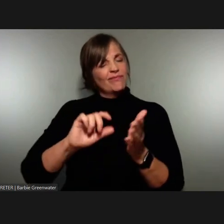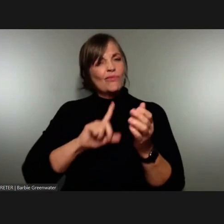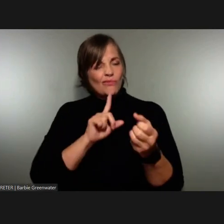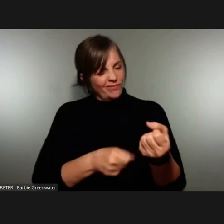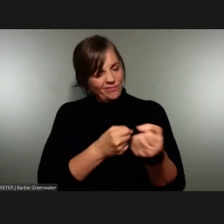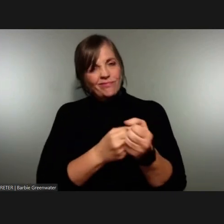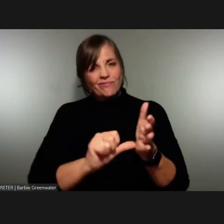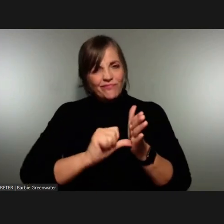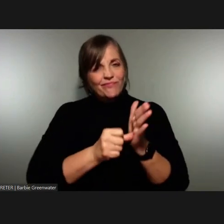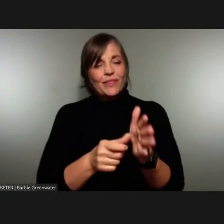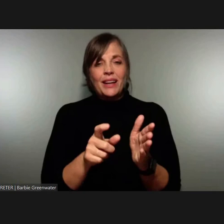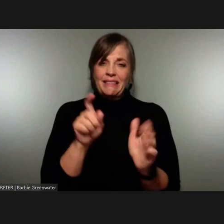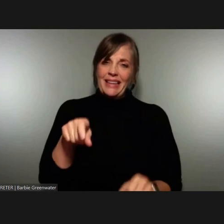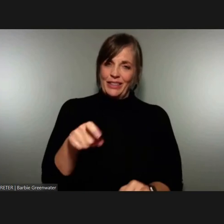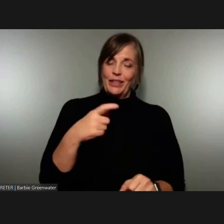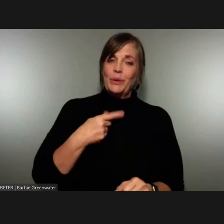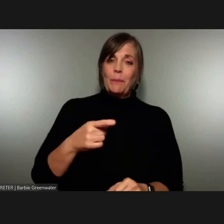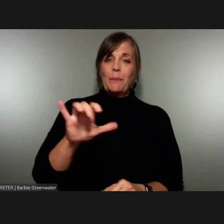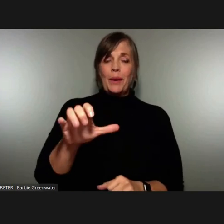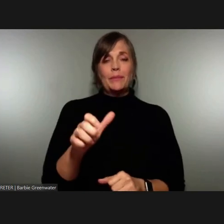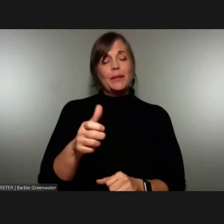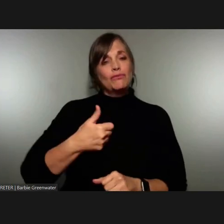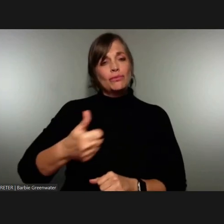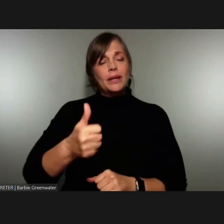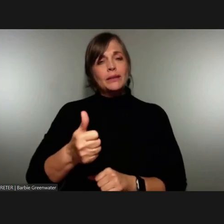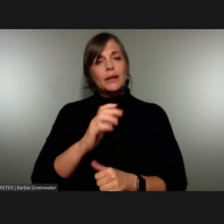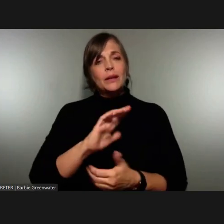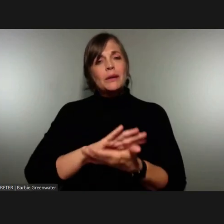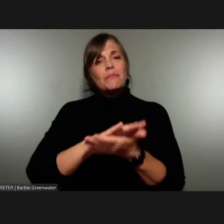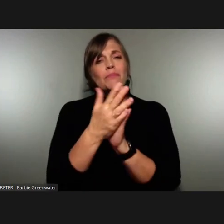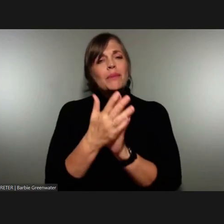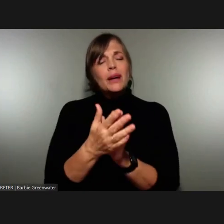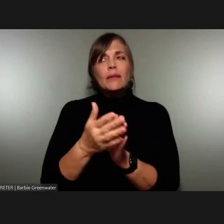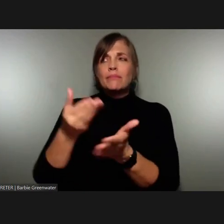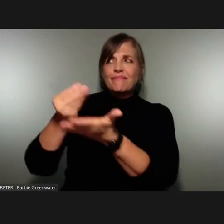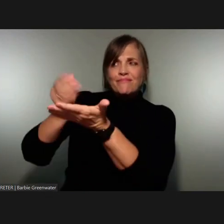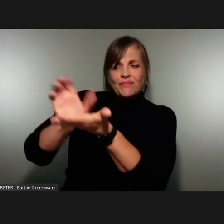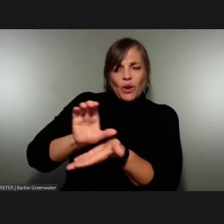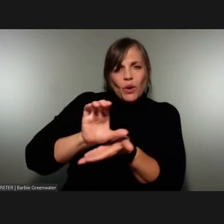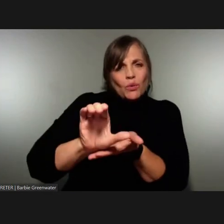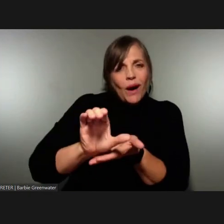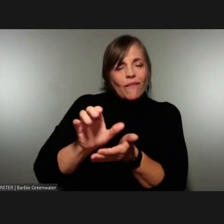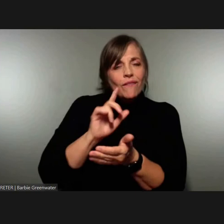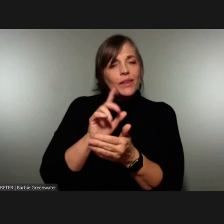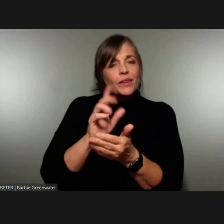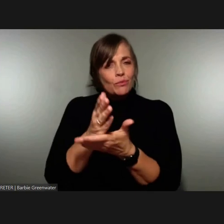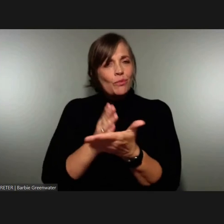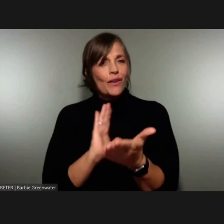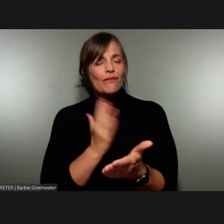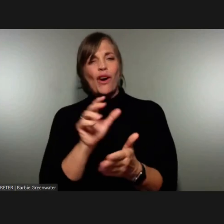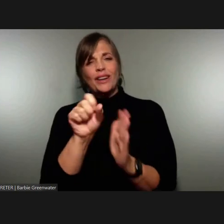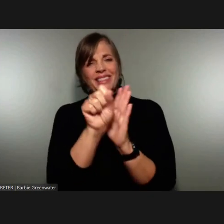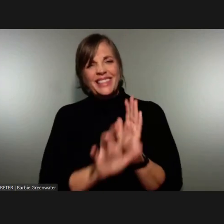of public transit to be a well-funded part of our overall state transportation system.